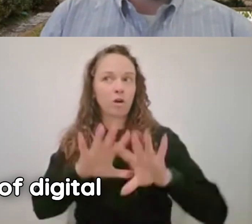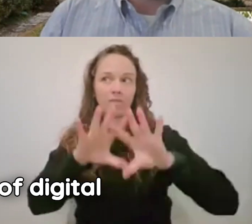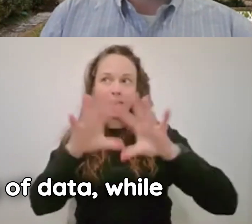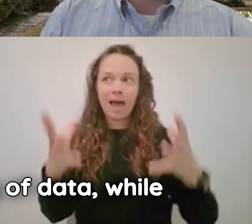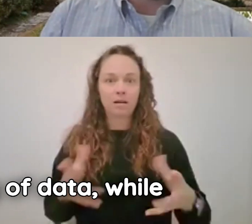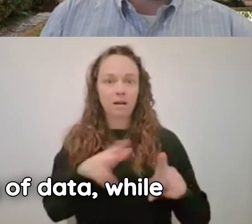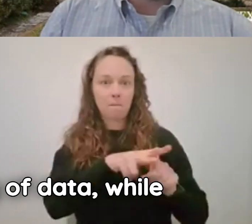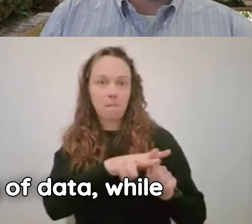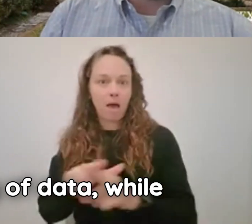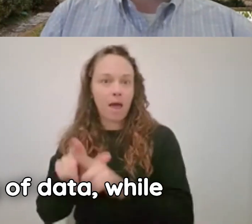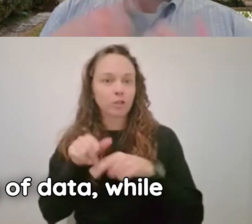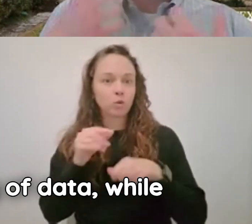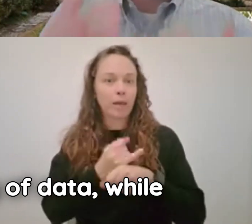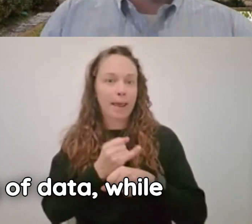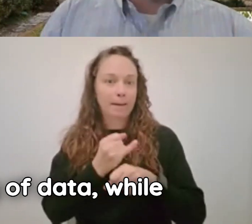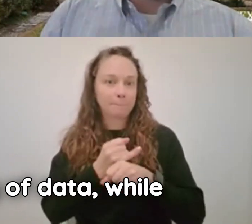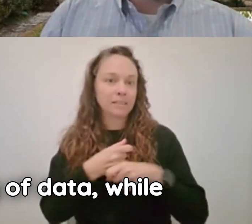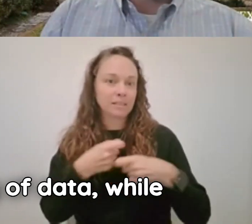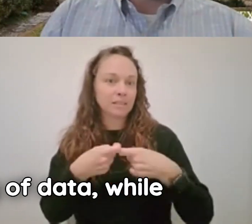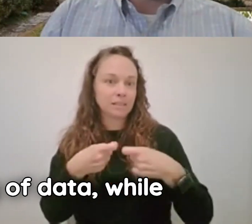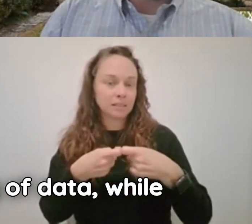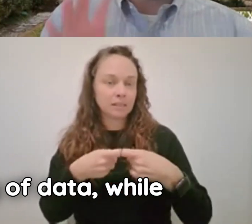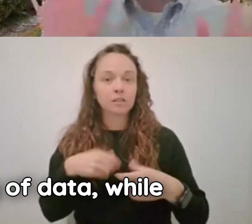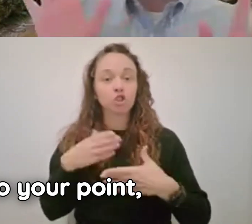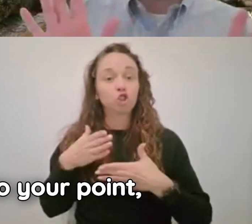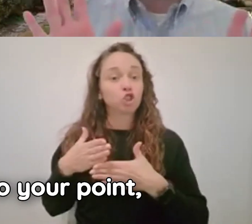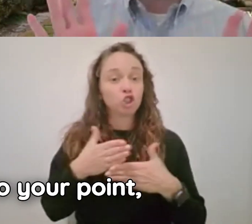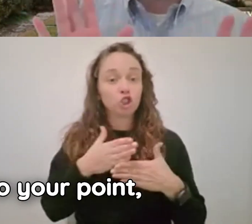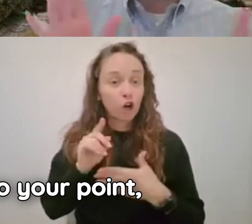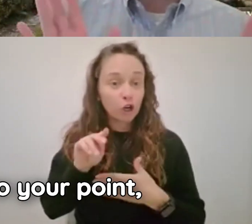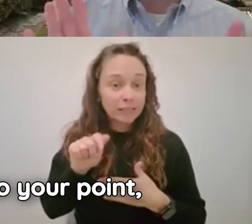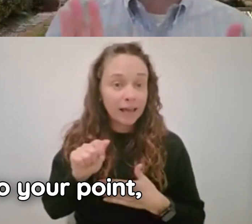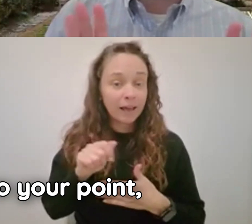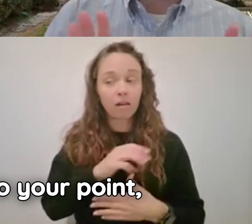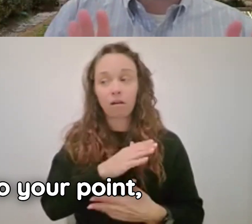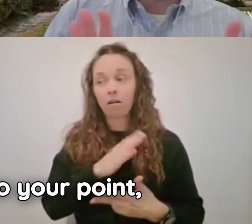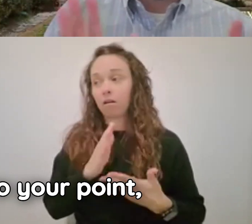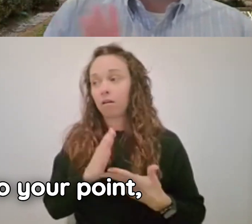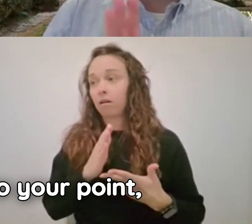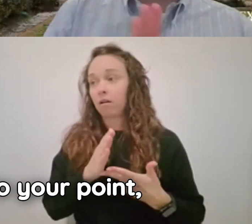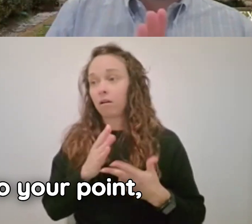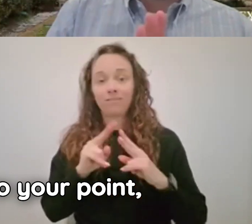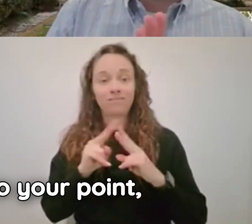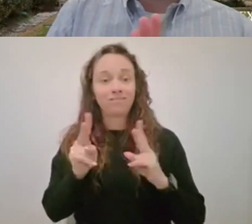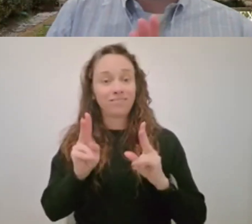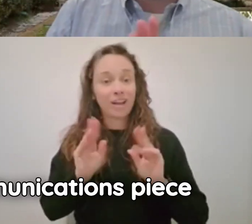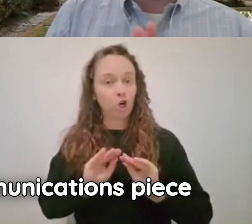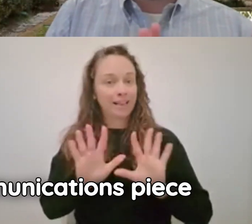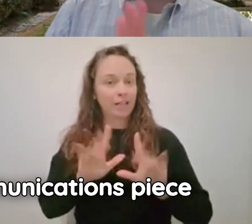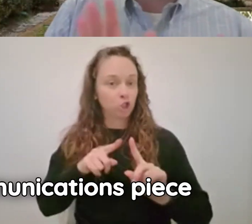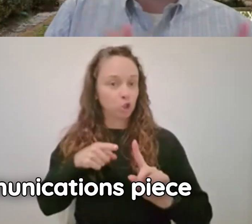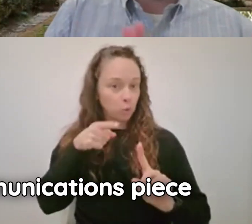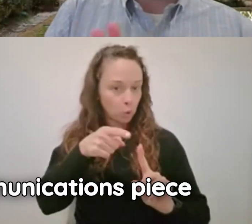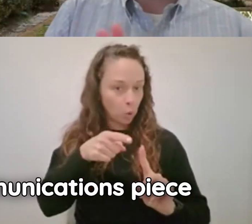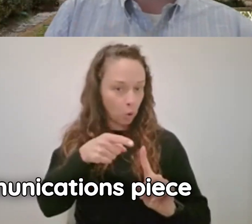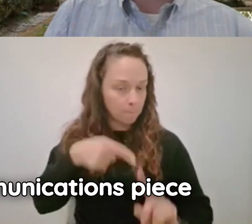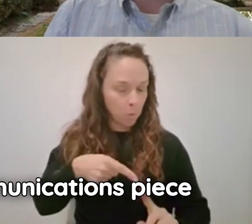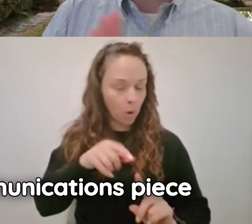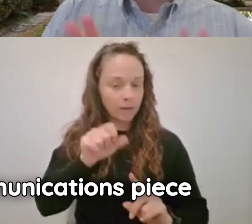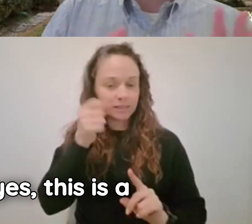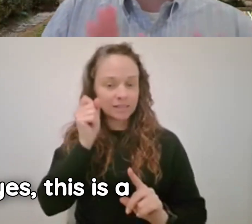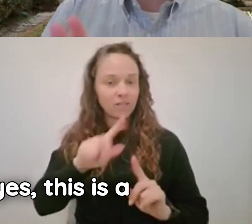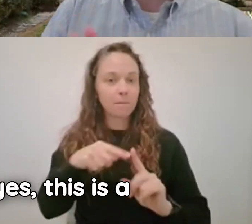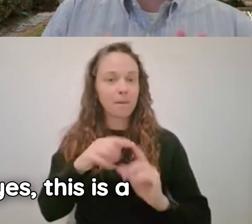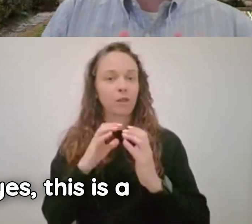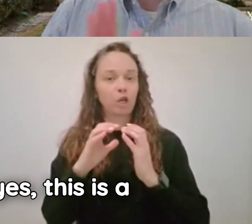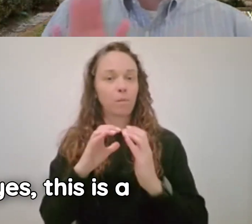of digital accessibility, the sharing of data, while also being very clear to your point, Stephanie, about the communications